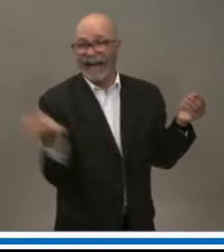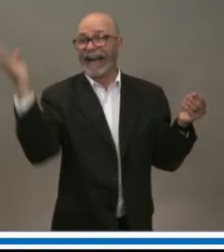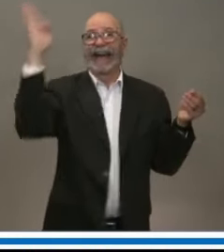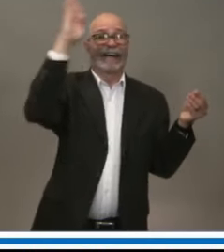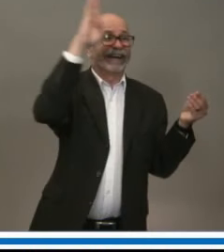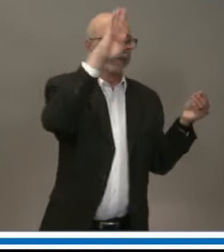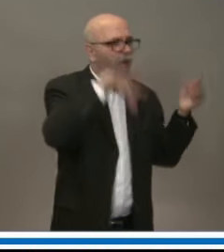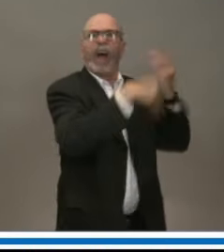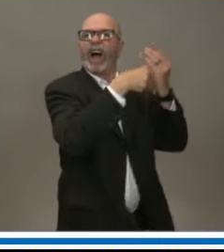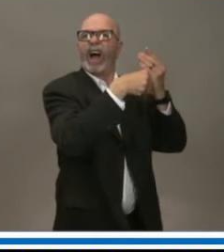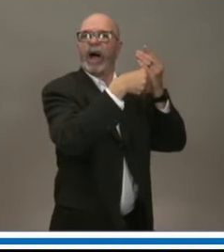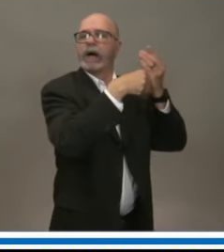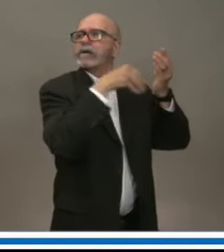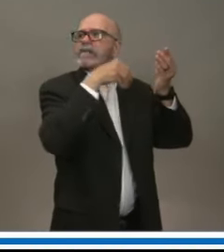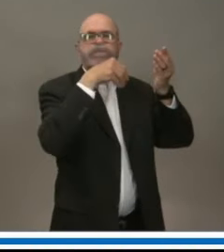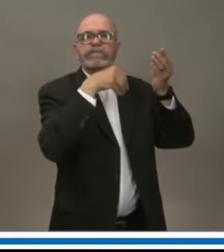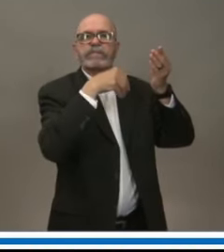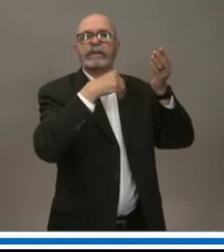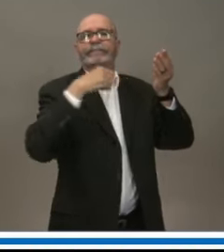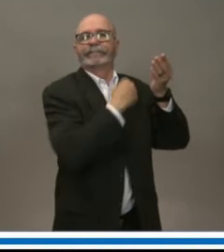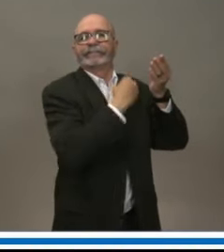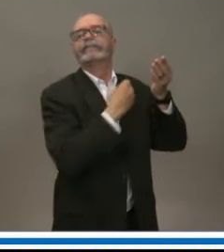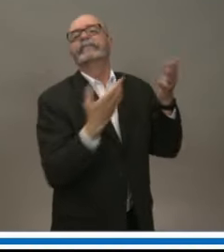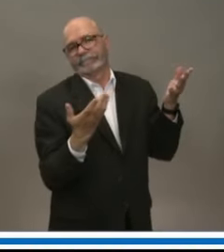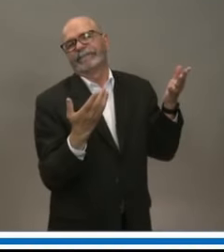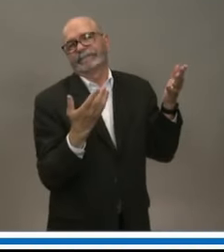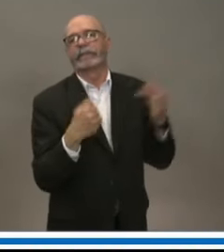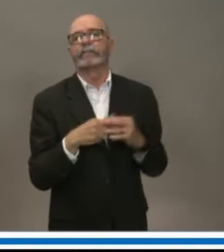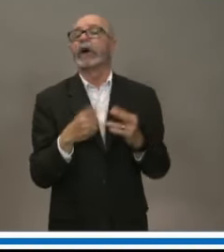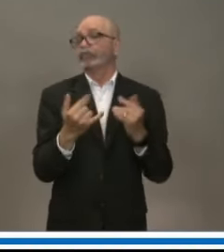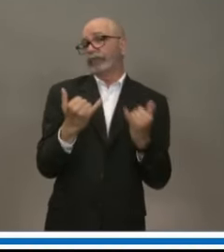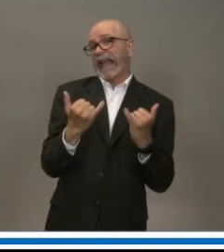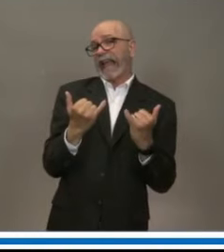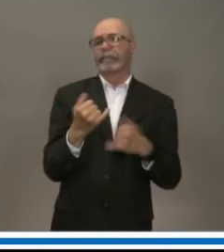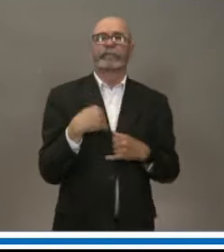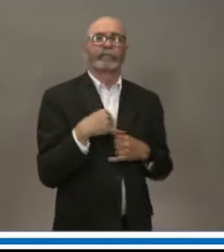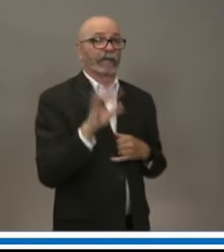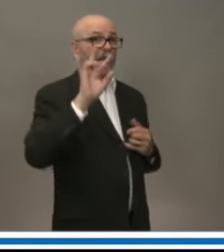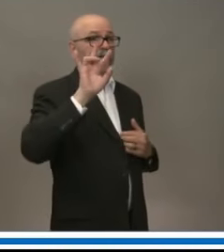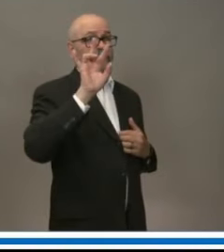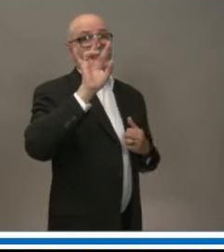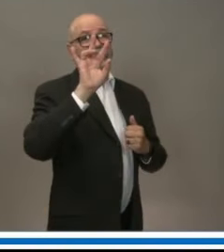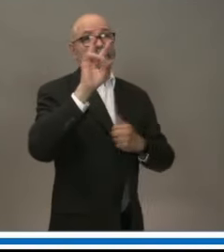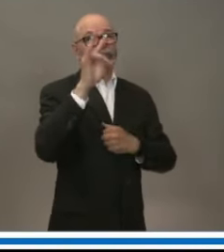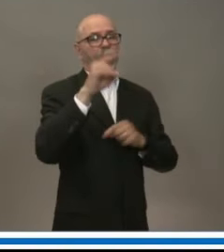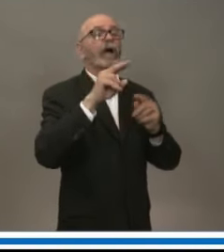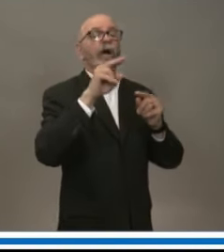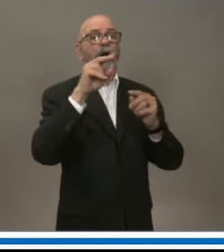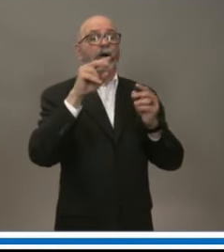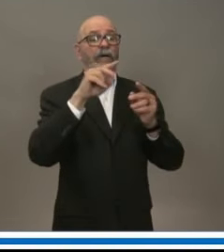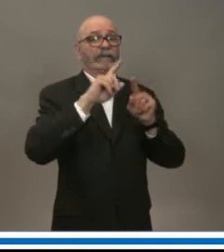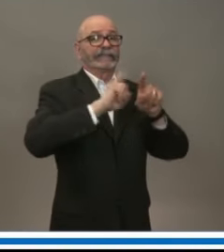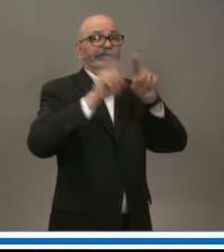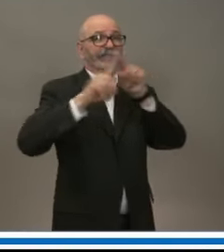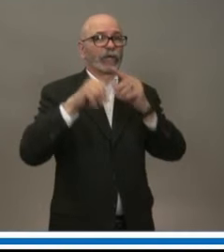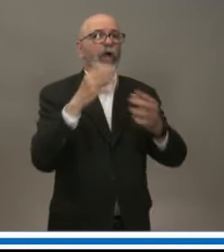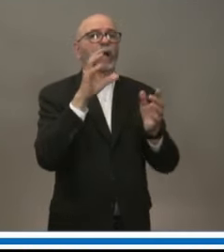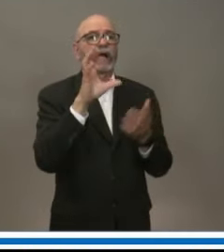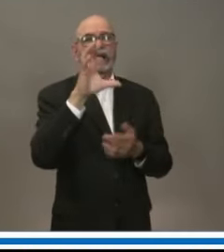in the day. So as of today, I can tell you we now have 7 licensed long-term care facilities that have cases